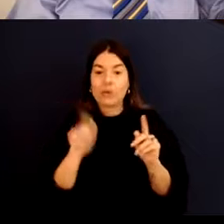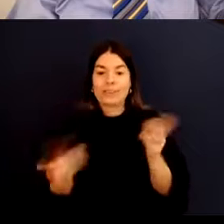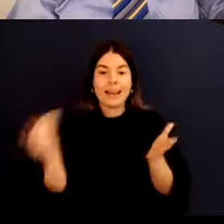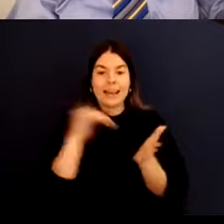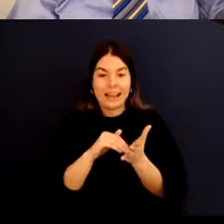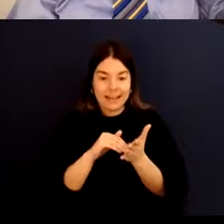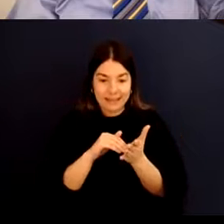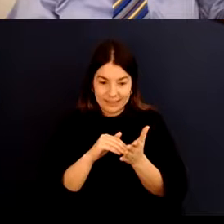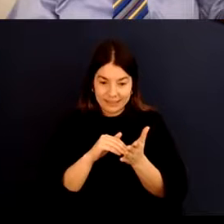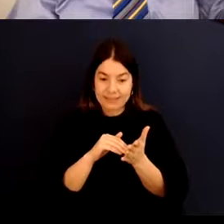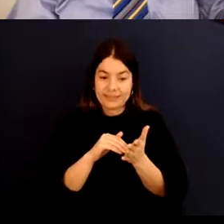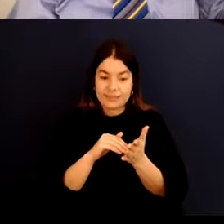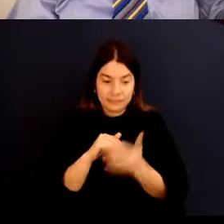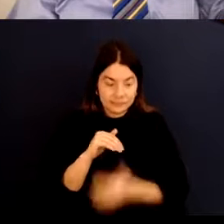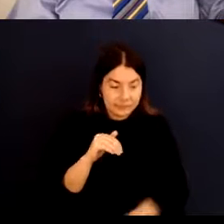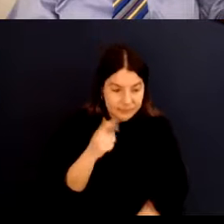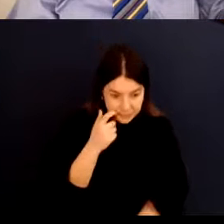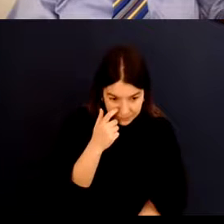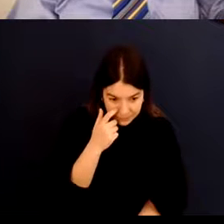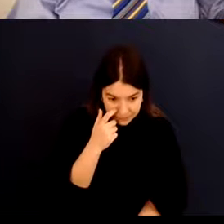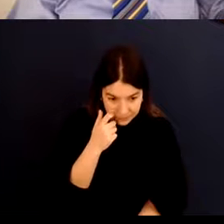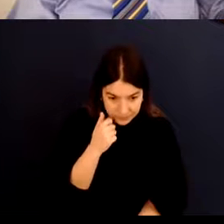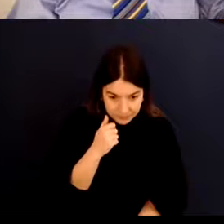Yes, we can hear you, Mr. Good.